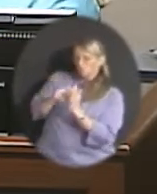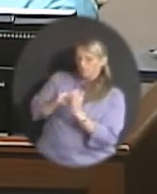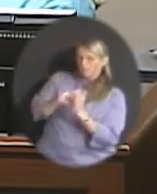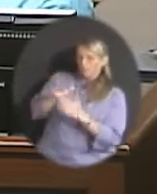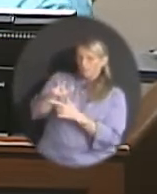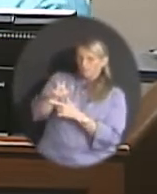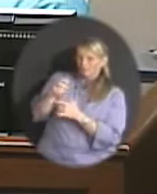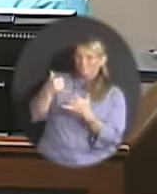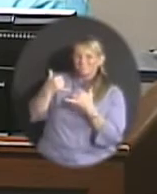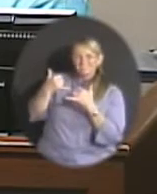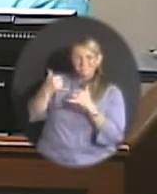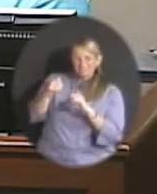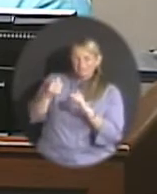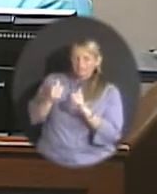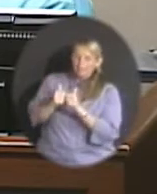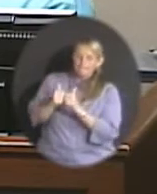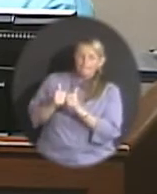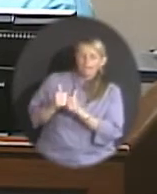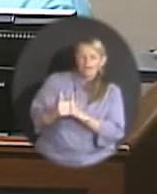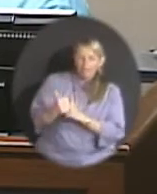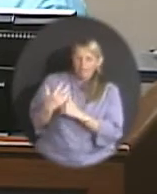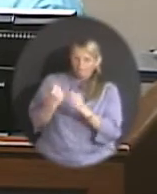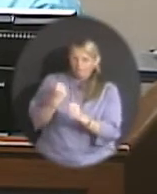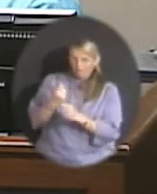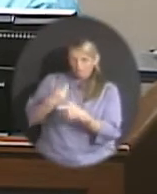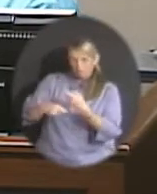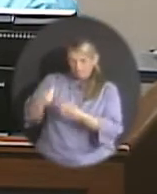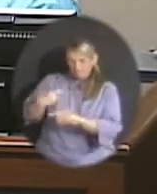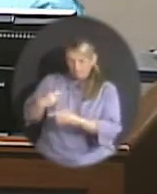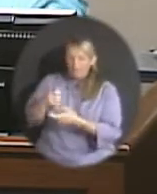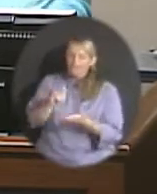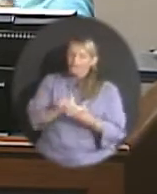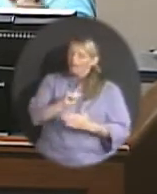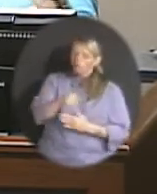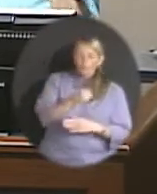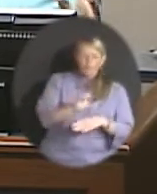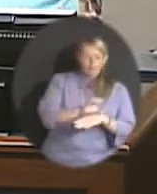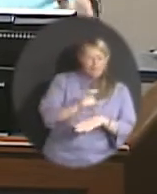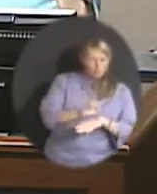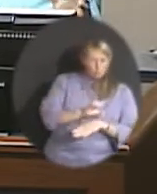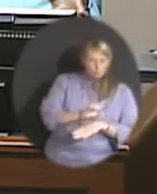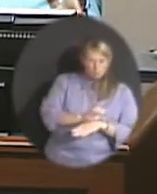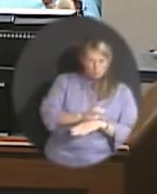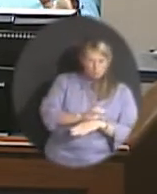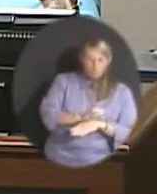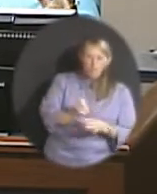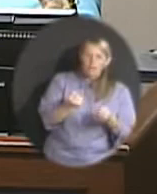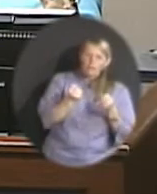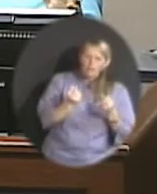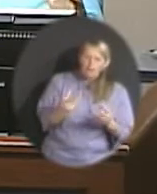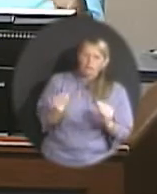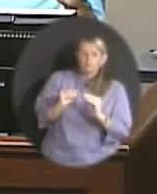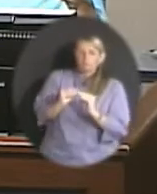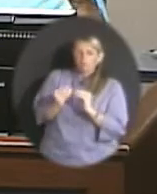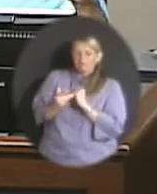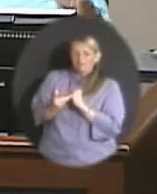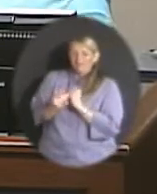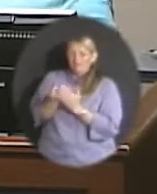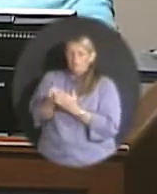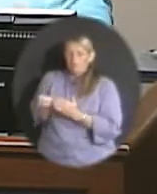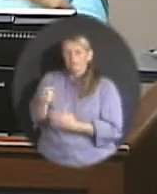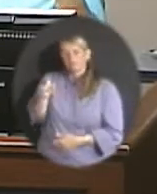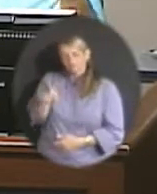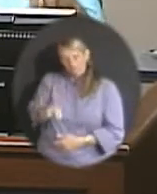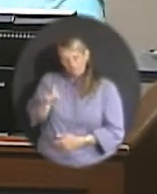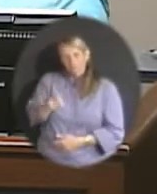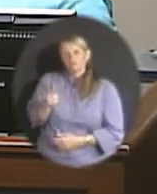beyond the 5-year replacement cycle. And remember, that's just computers. There's lots of other technology equipment that we